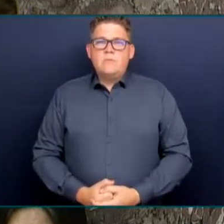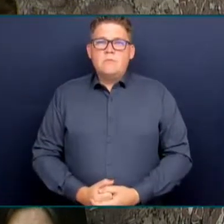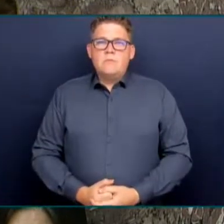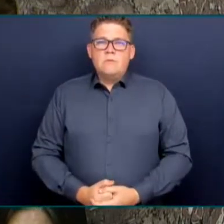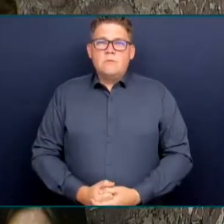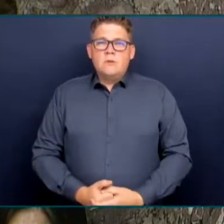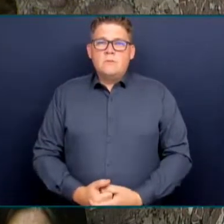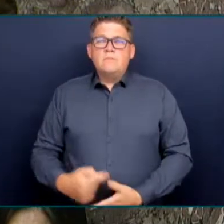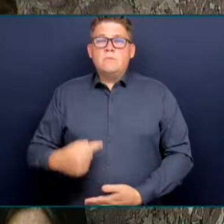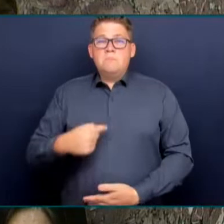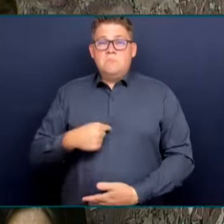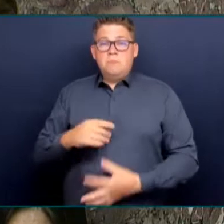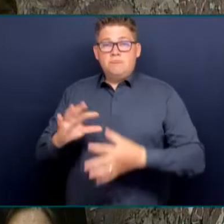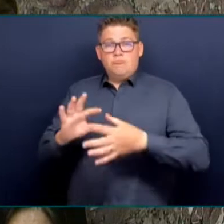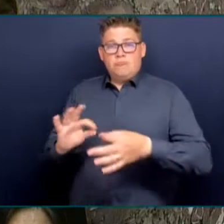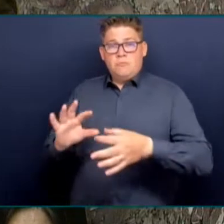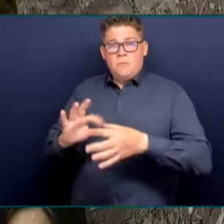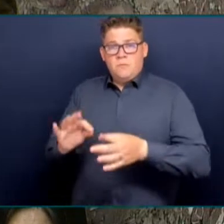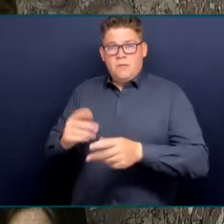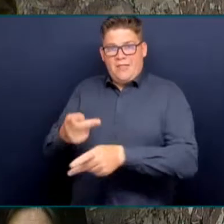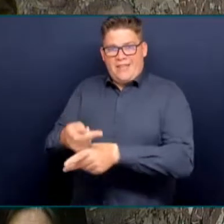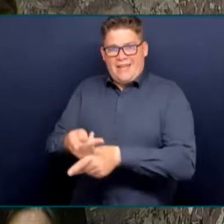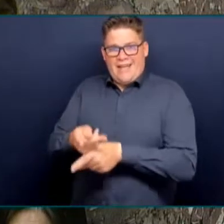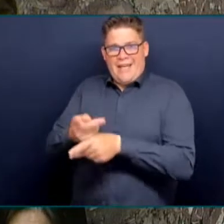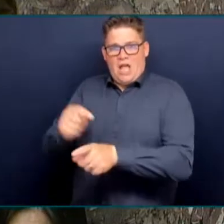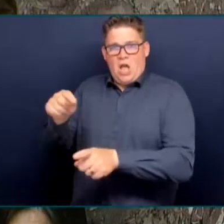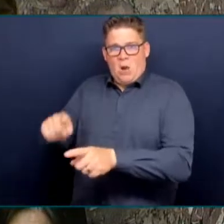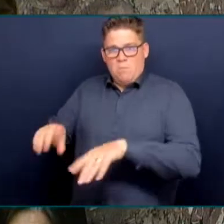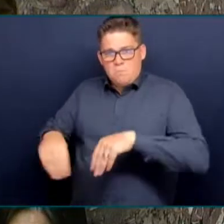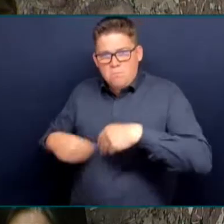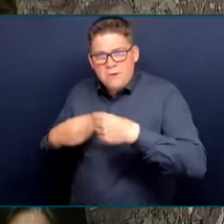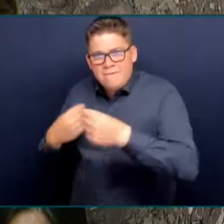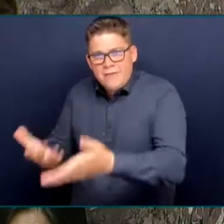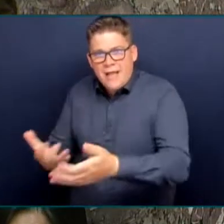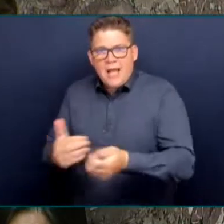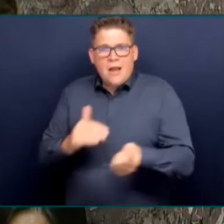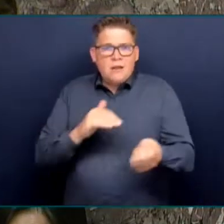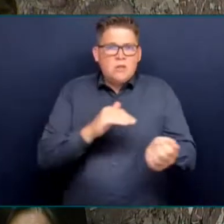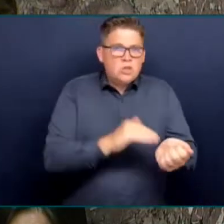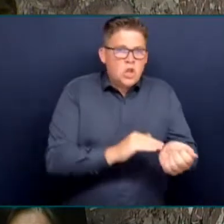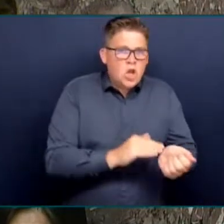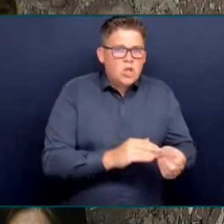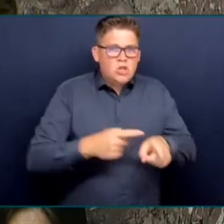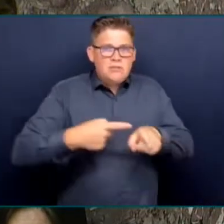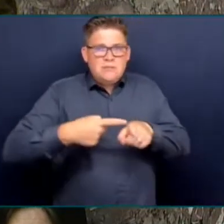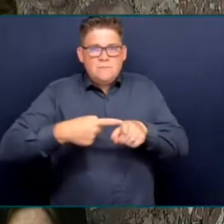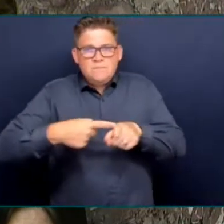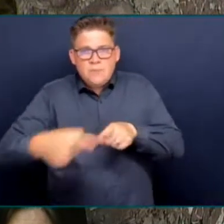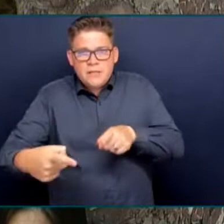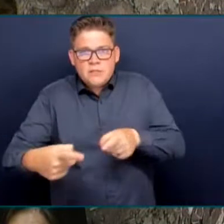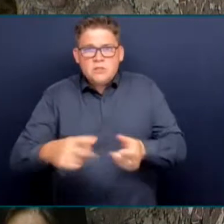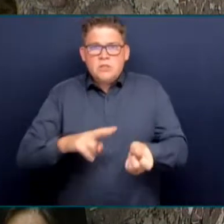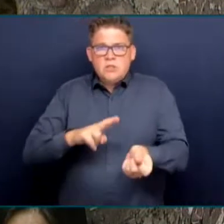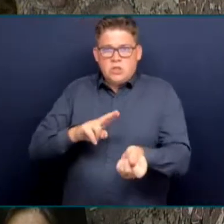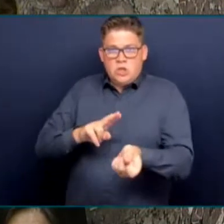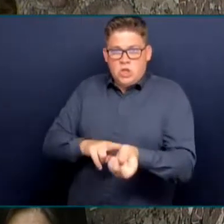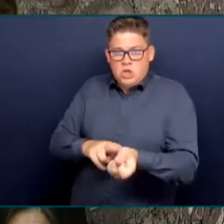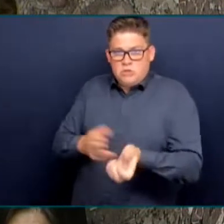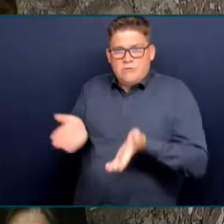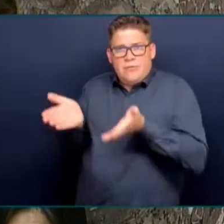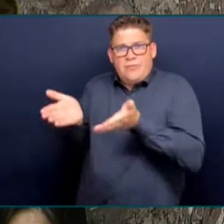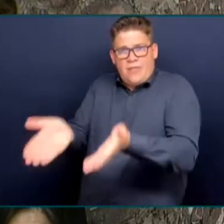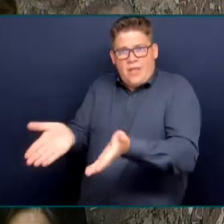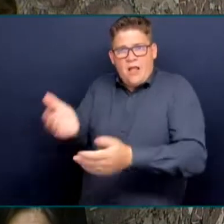specialists and nurses, in this case, in the Lionsgate Hospital, Honourable Speaker. There are issues,